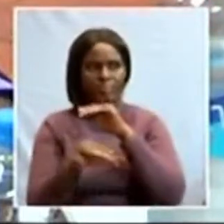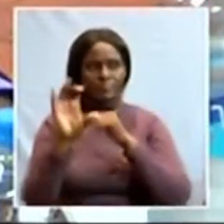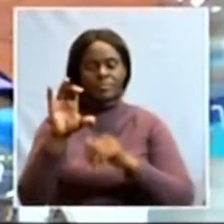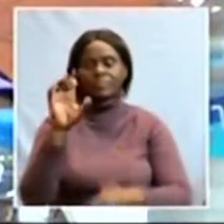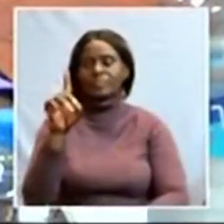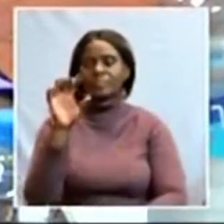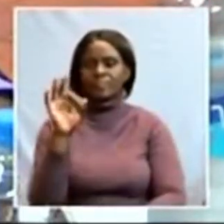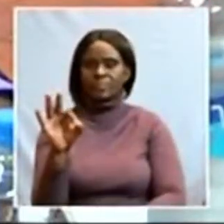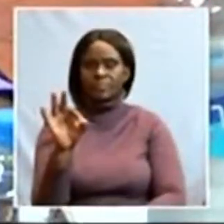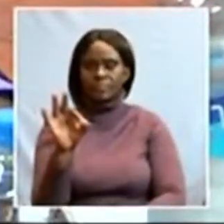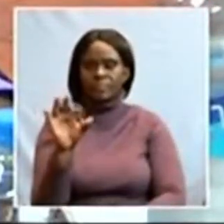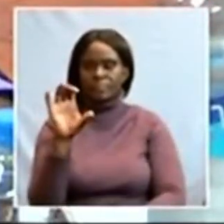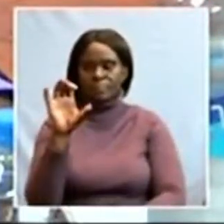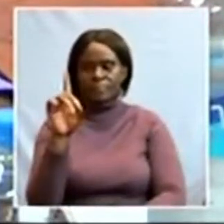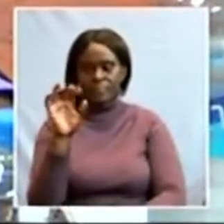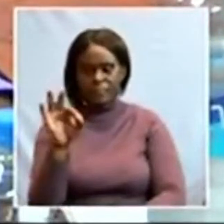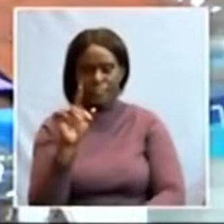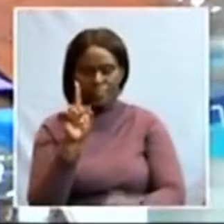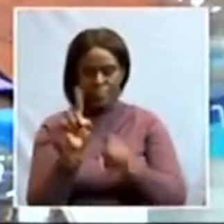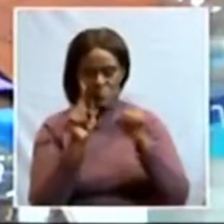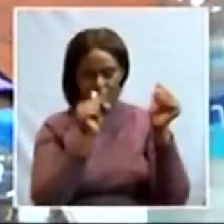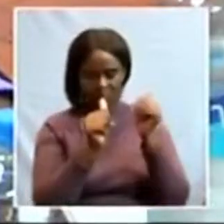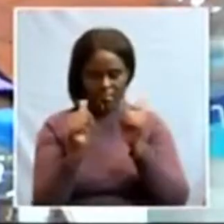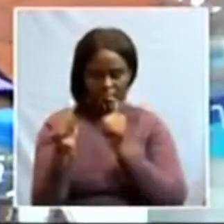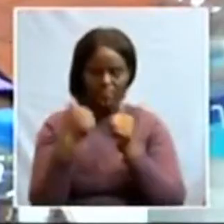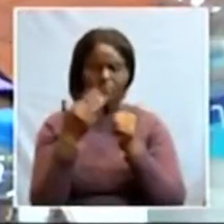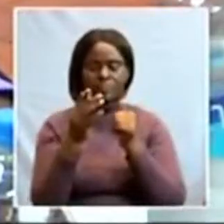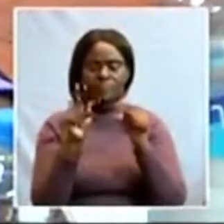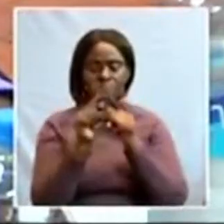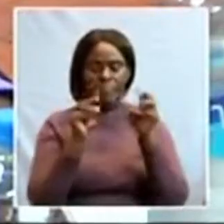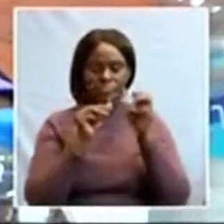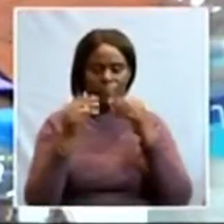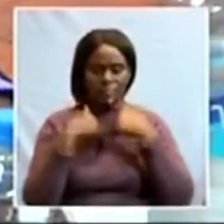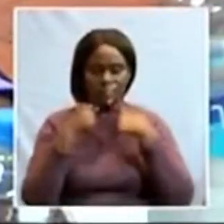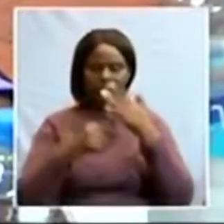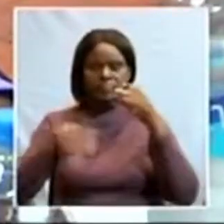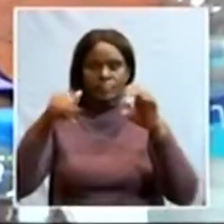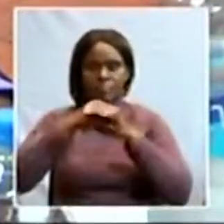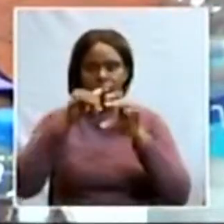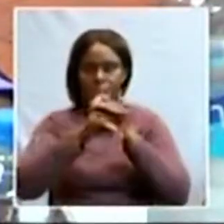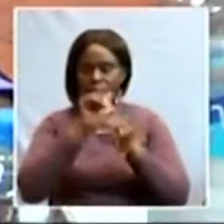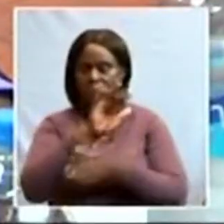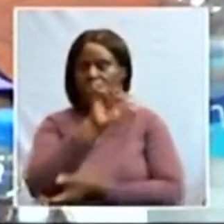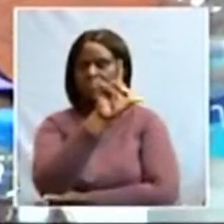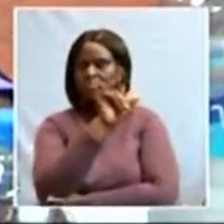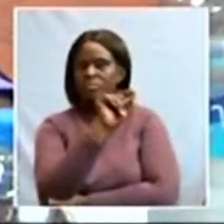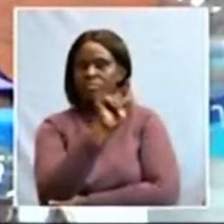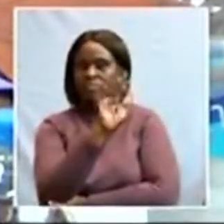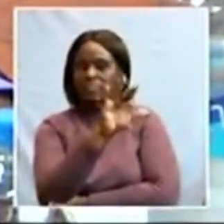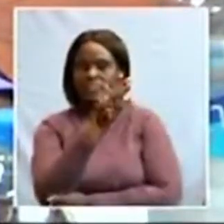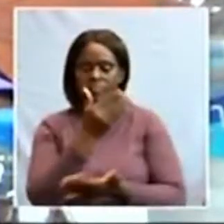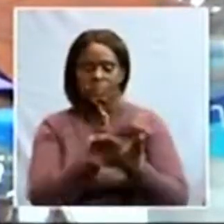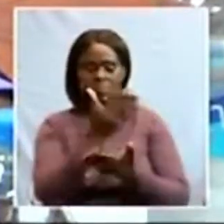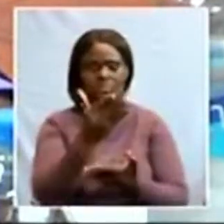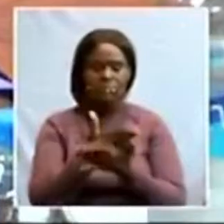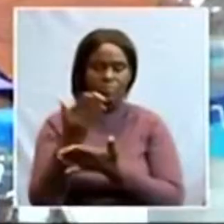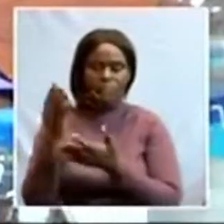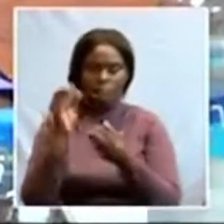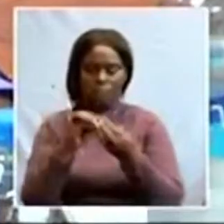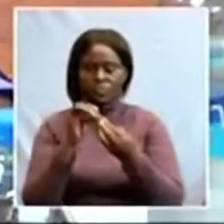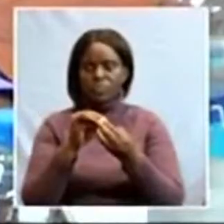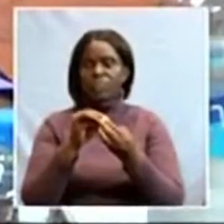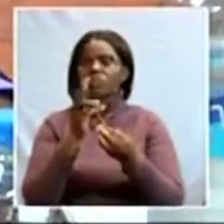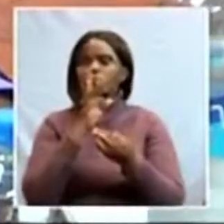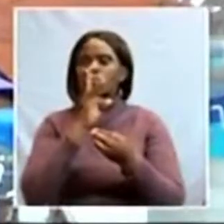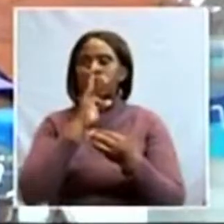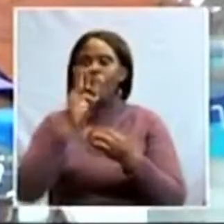CDF. Action taken: management has included in the 2025 budget to procure a bore